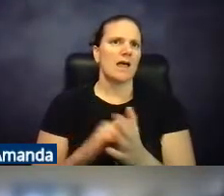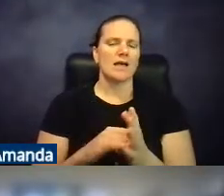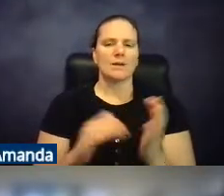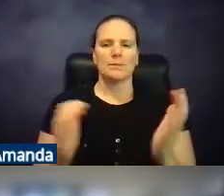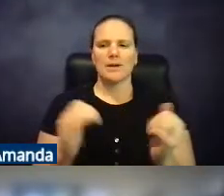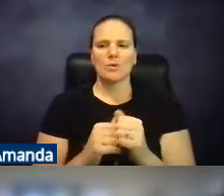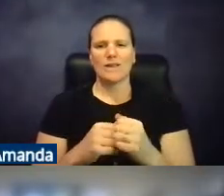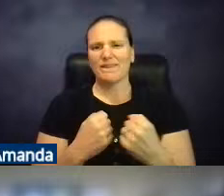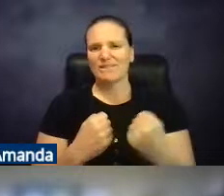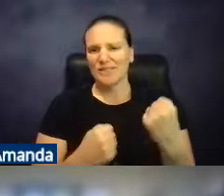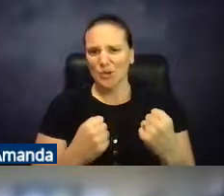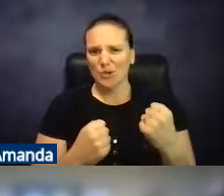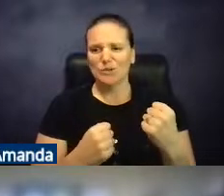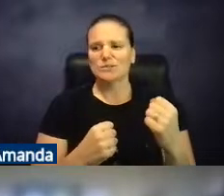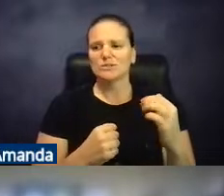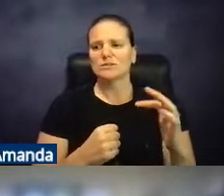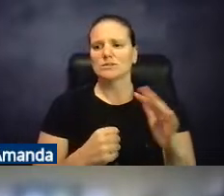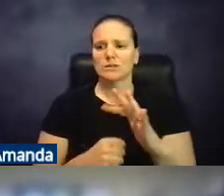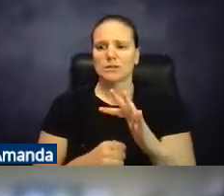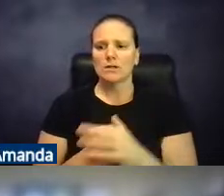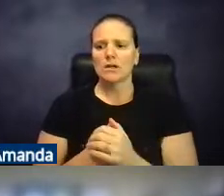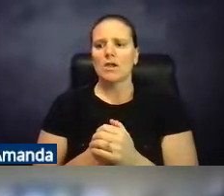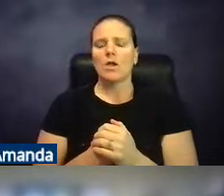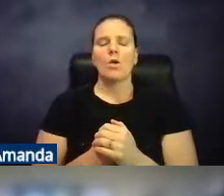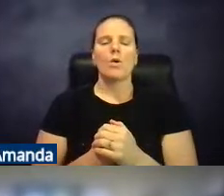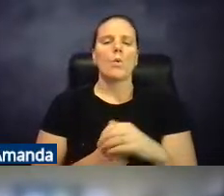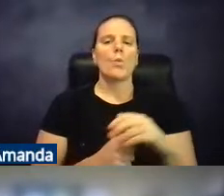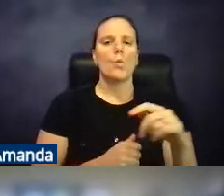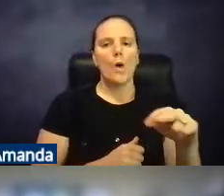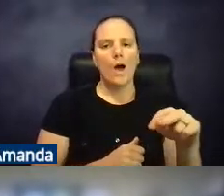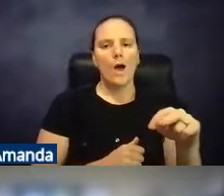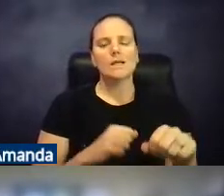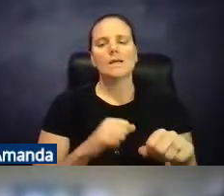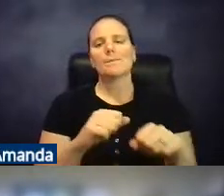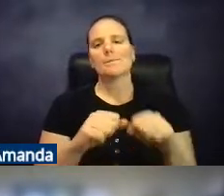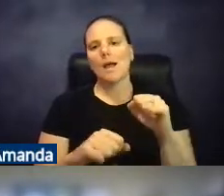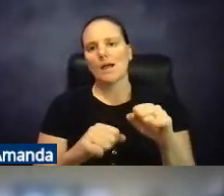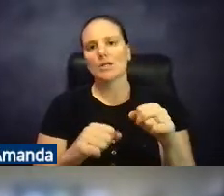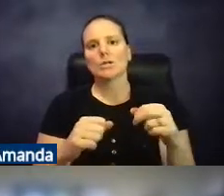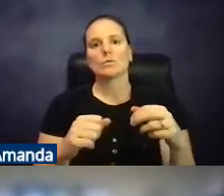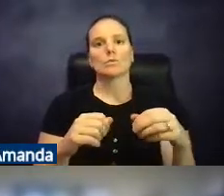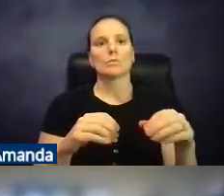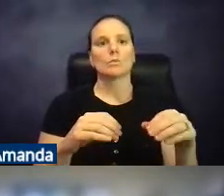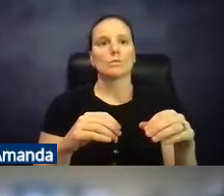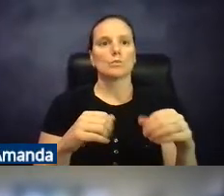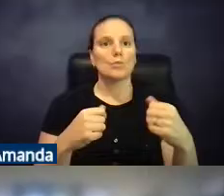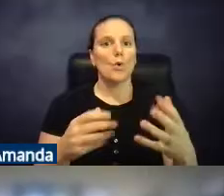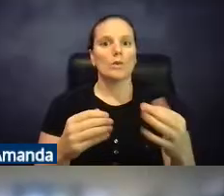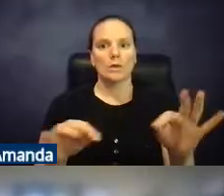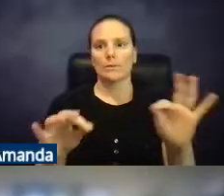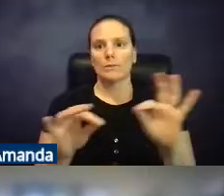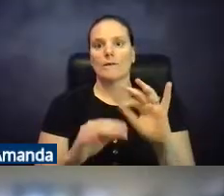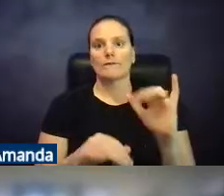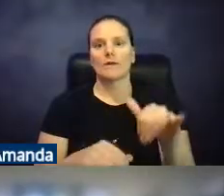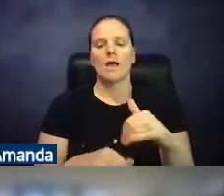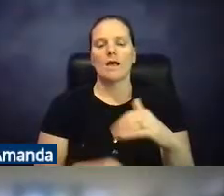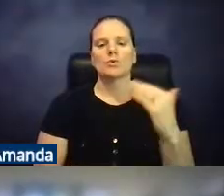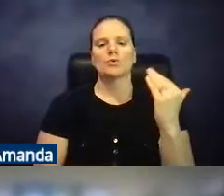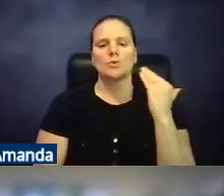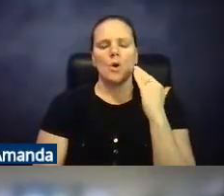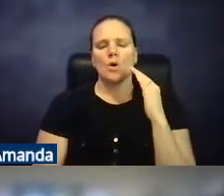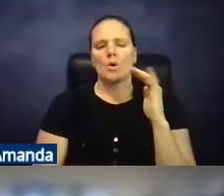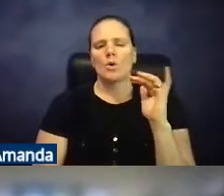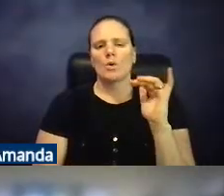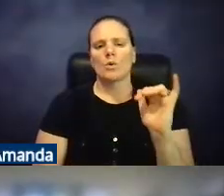transit. Clearly, the walking, biking, rolling is critical in that. It's also known that as we get across